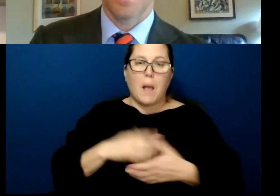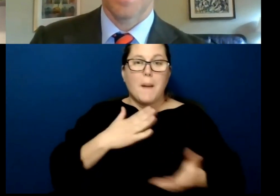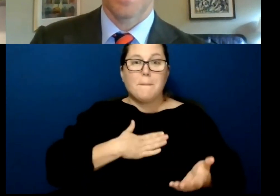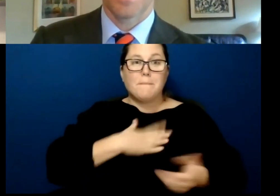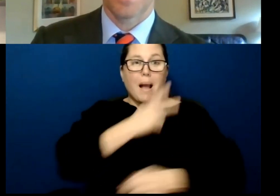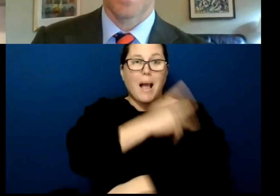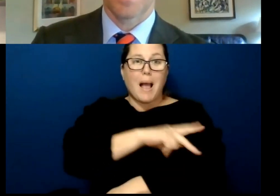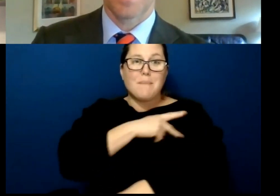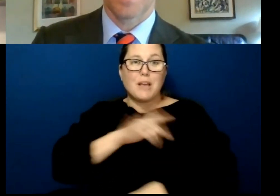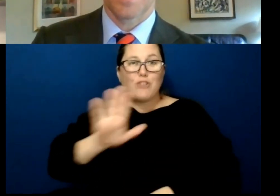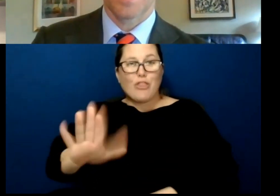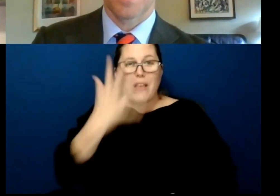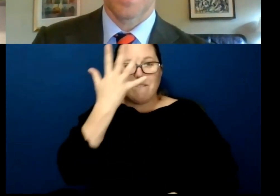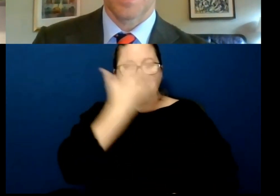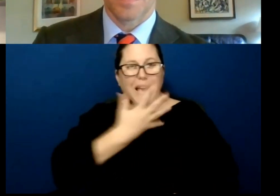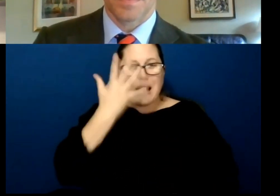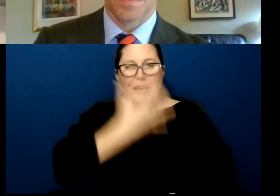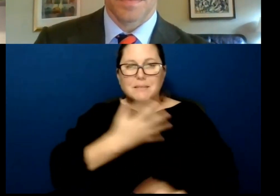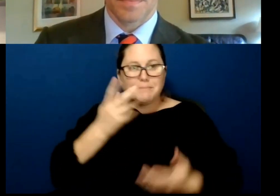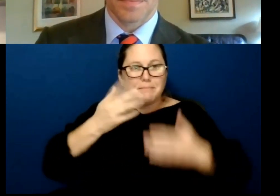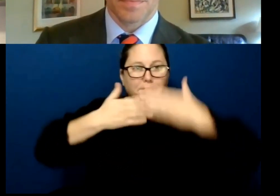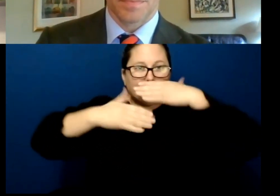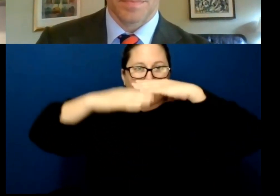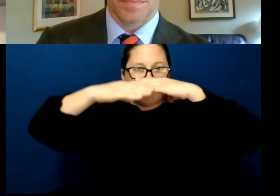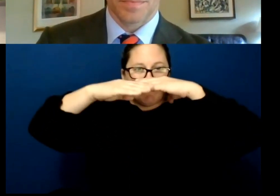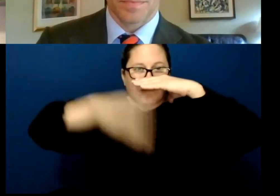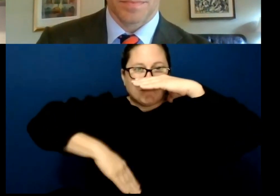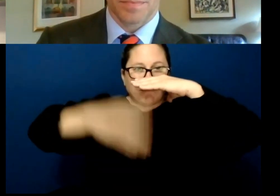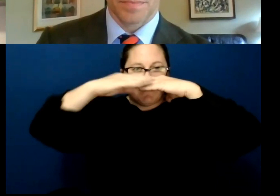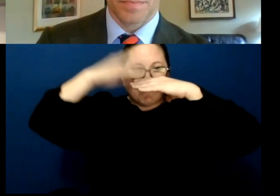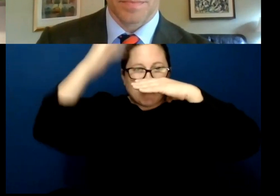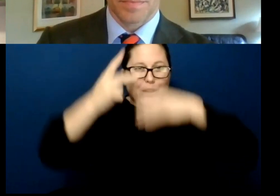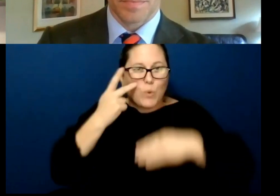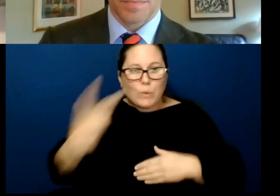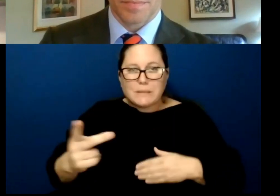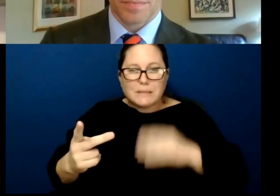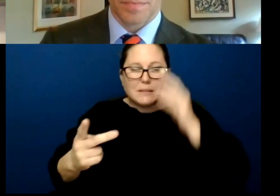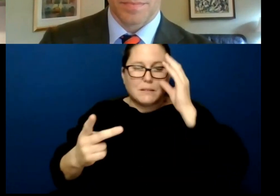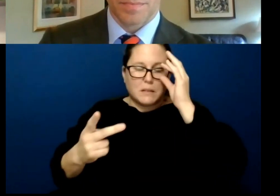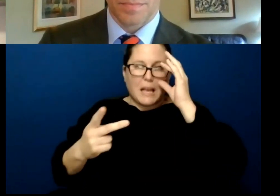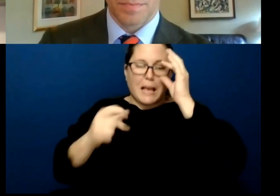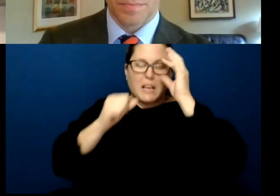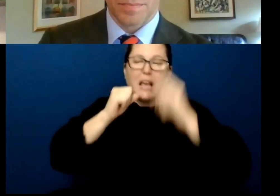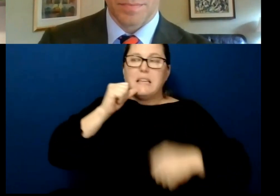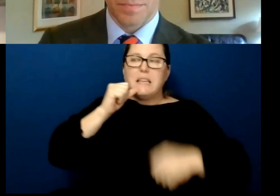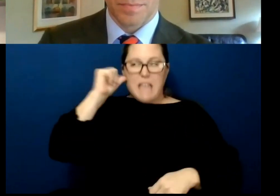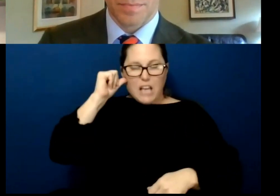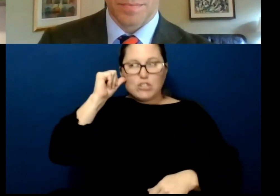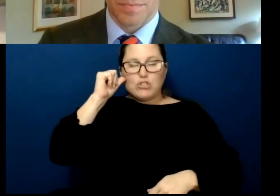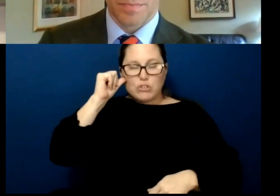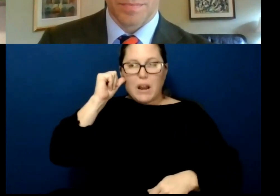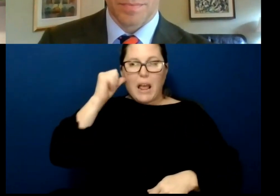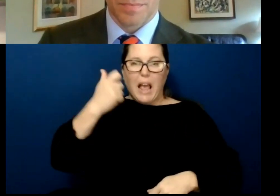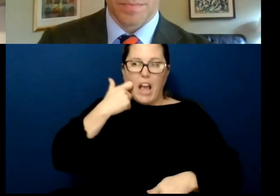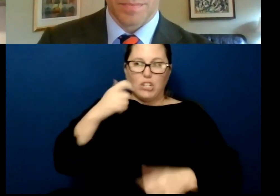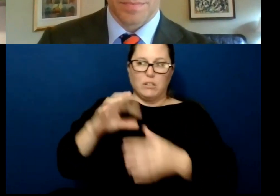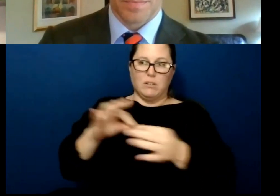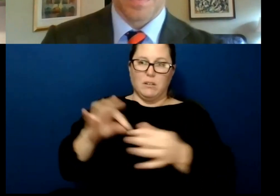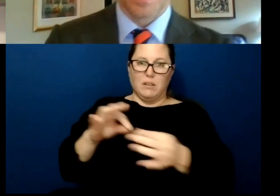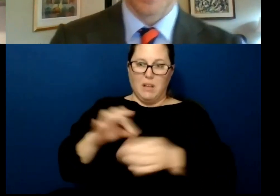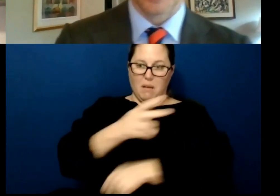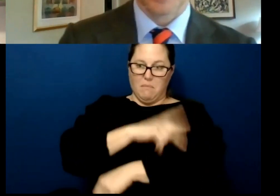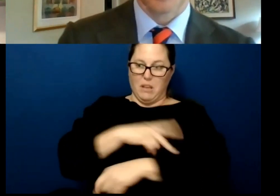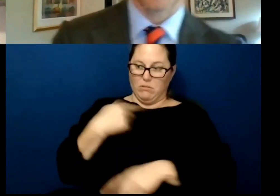faces. So, I mean, I was remarking to somebody yesterday that I think there are patients that I've started seeing over the last year and a half who